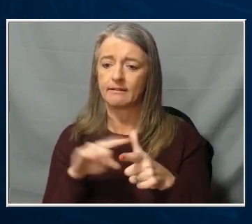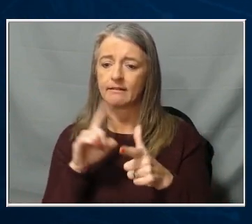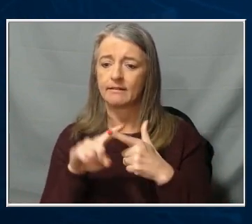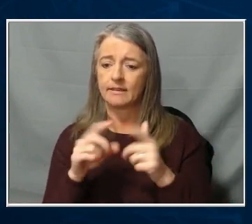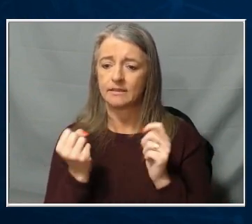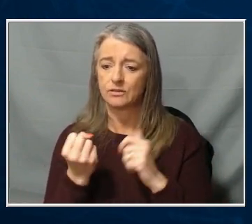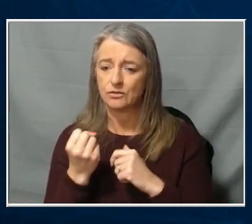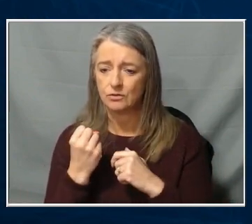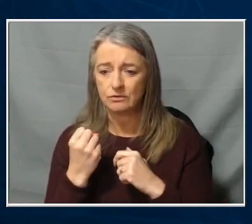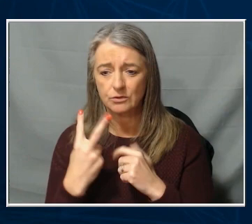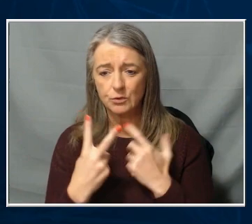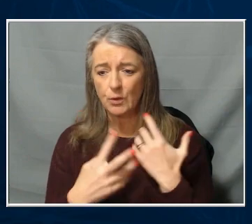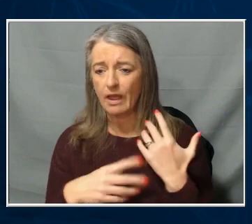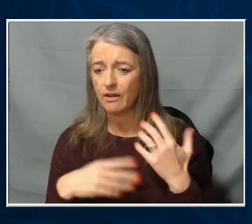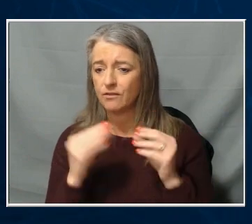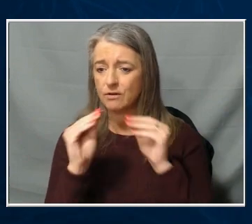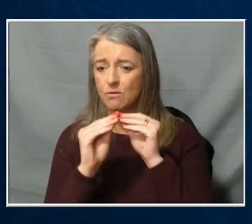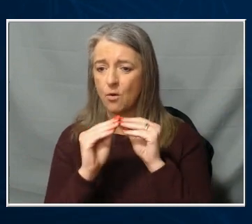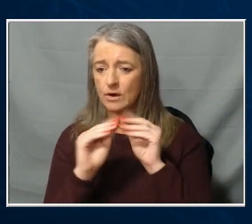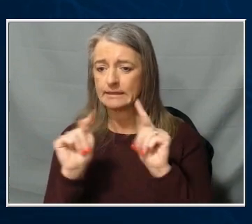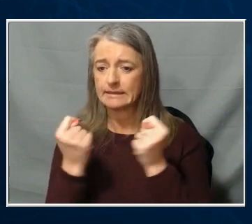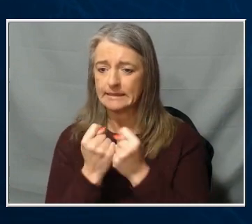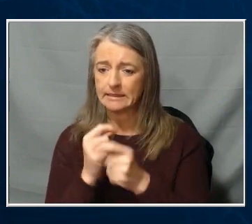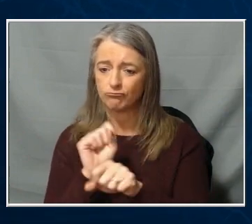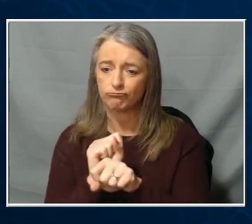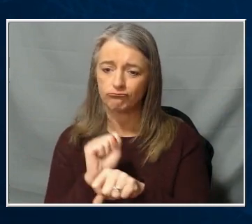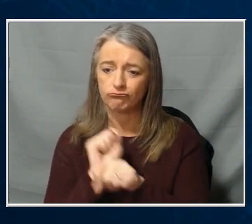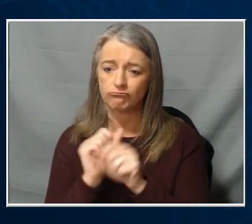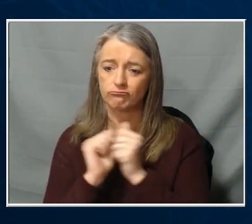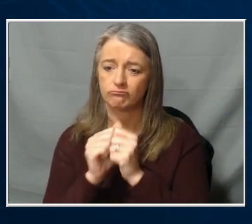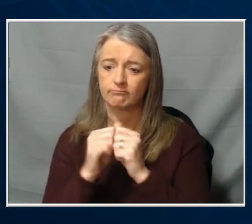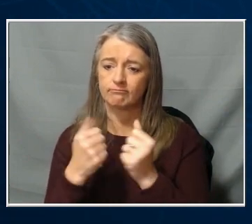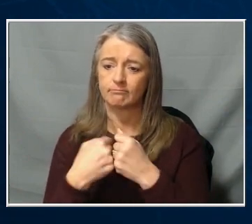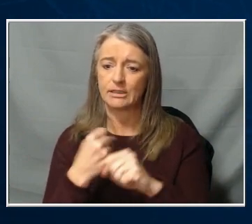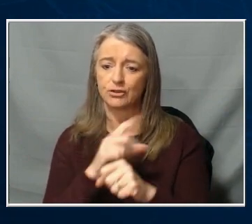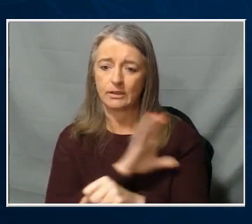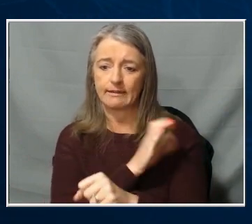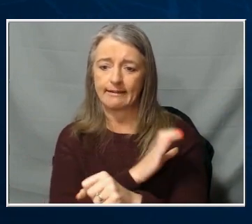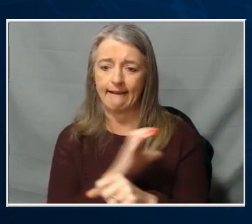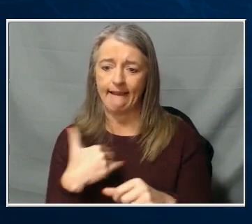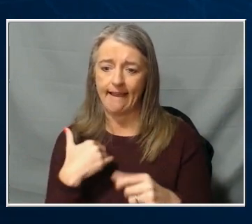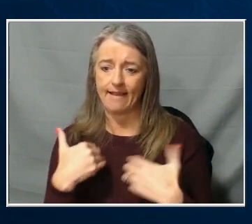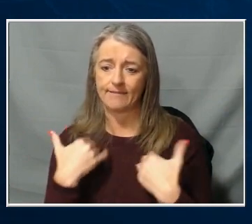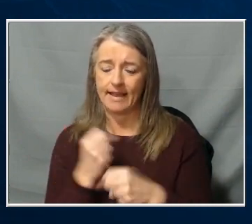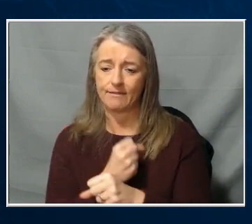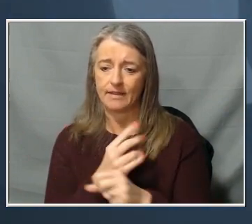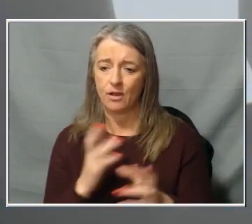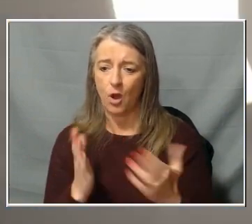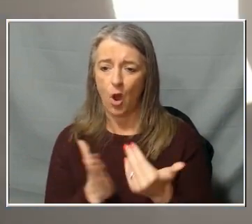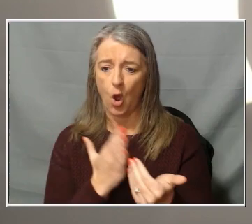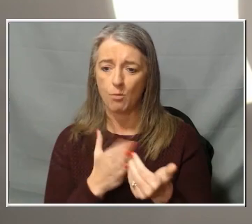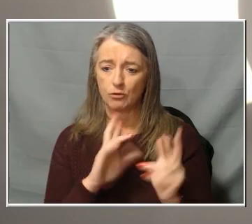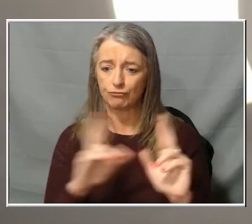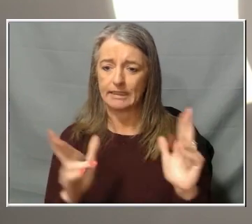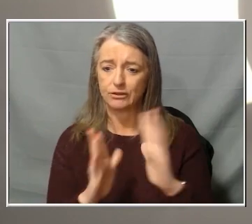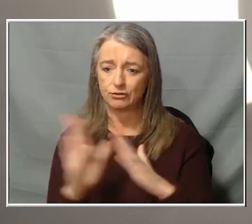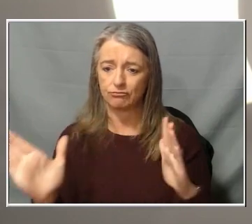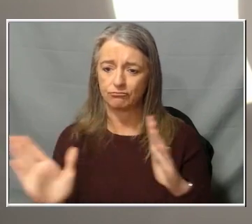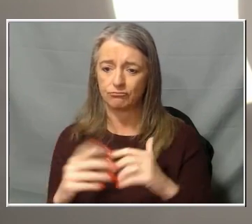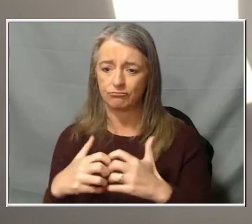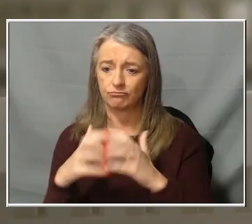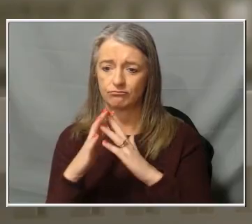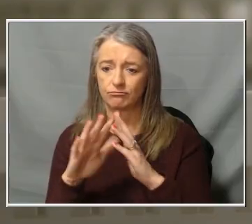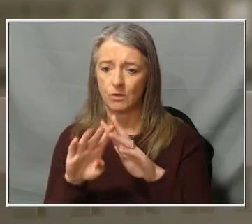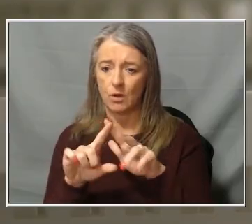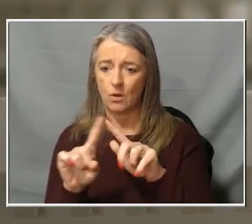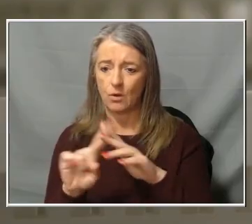other teams have been collaborating to make sure the clinic has everything that it needs. And we're almost ready to go. And when